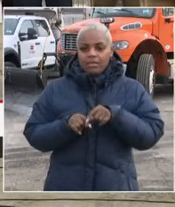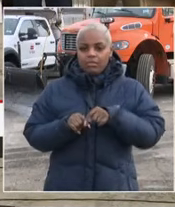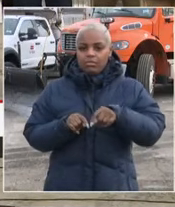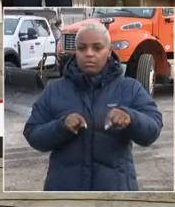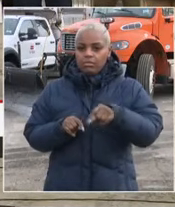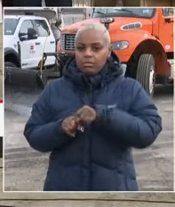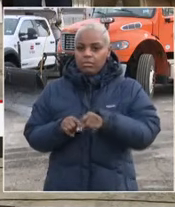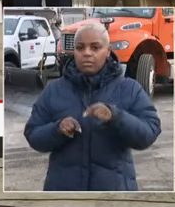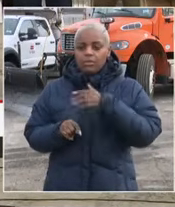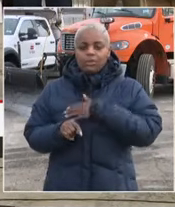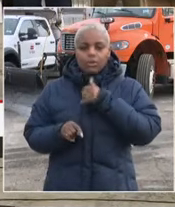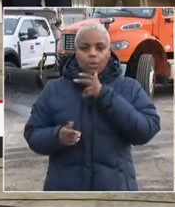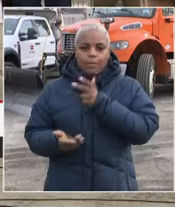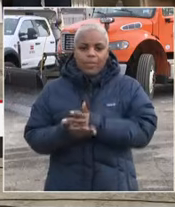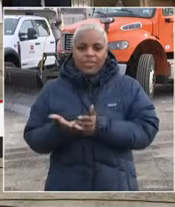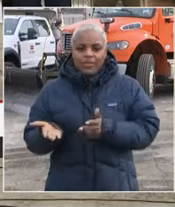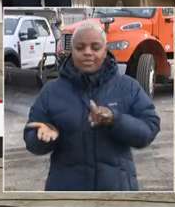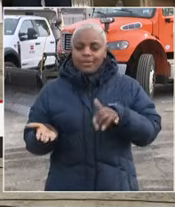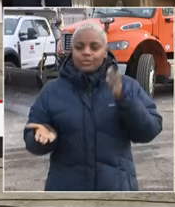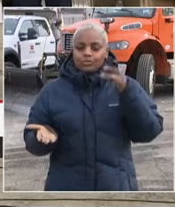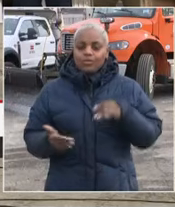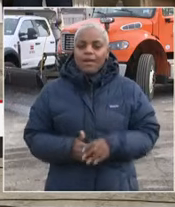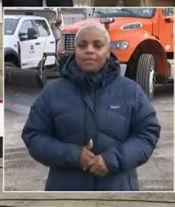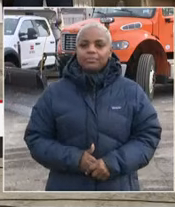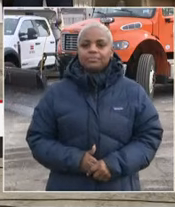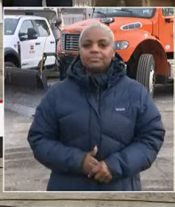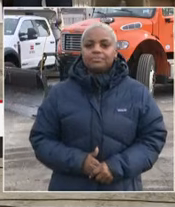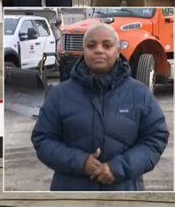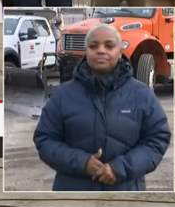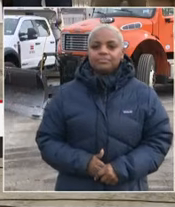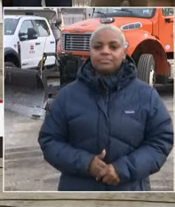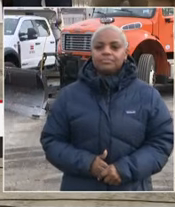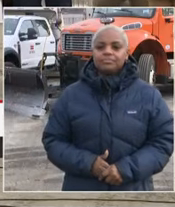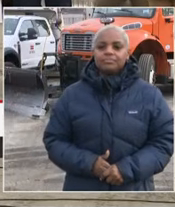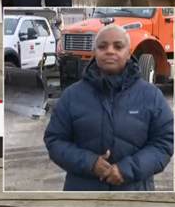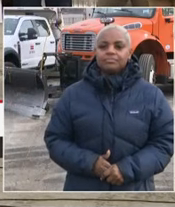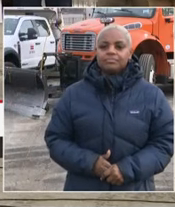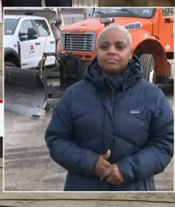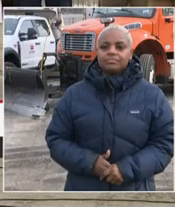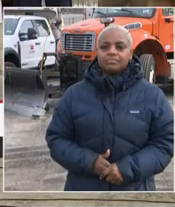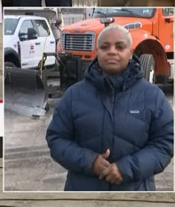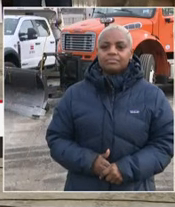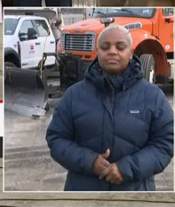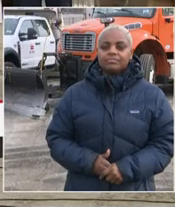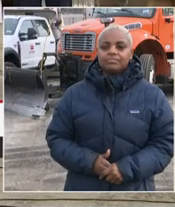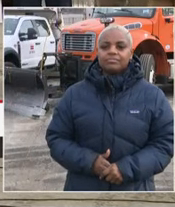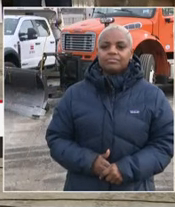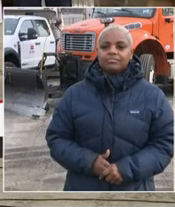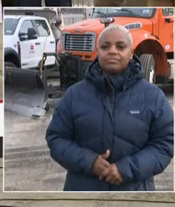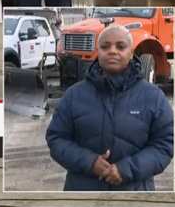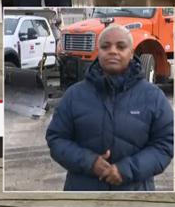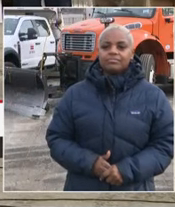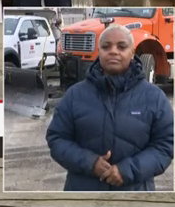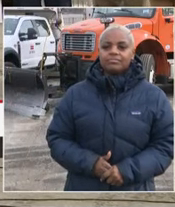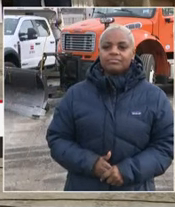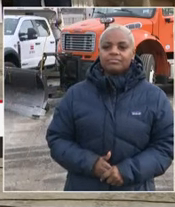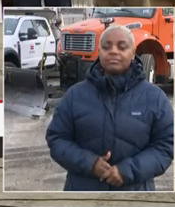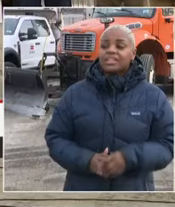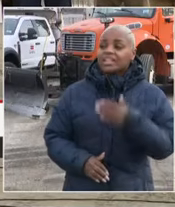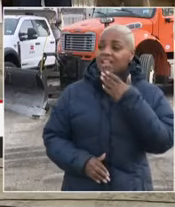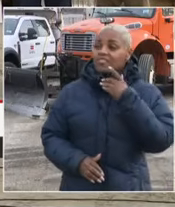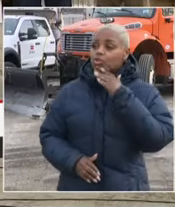Yeah, hi, thanks for your question. I think what you're referring to is there a level of snow on the tracks that we wouldn't run service? Yeah, so our goal here is first we're going to de-ice,